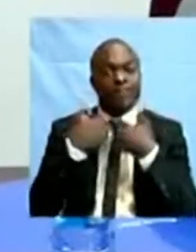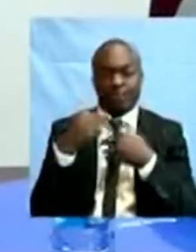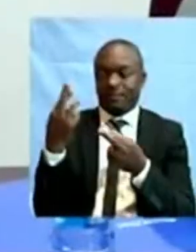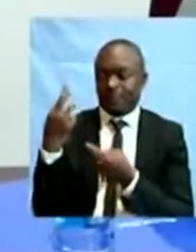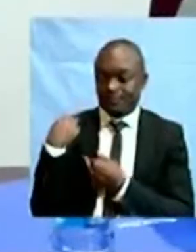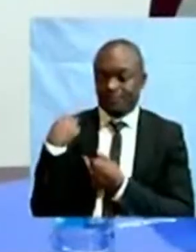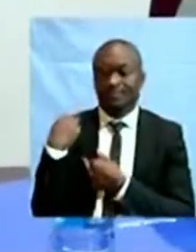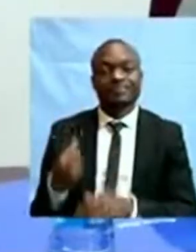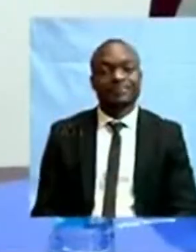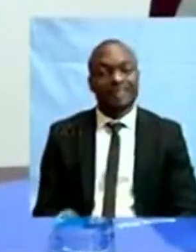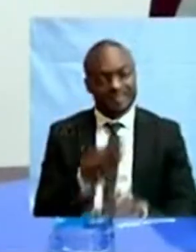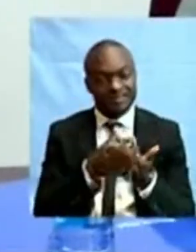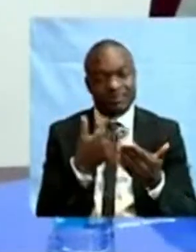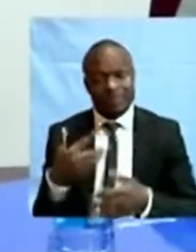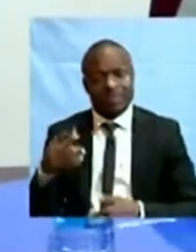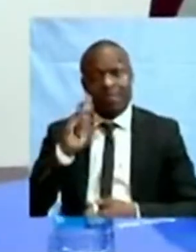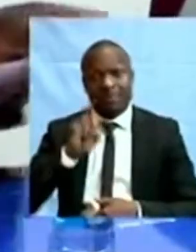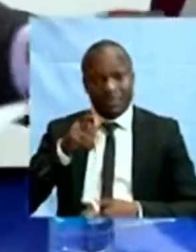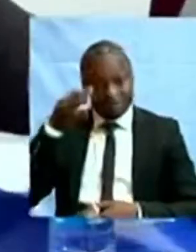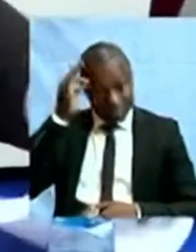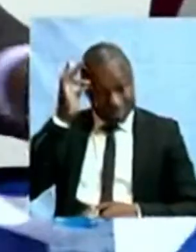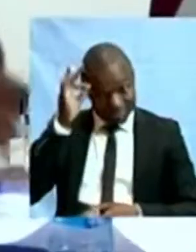responsibility. Something to note.